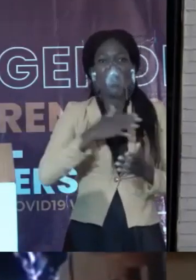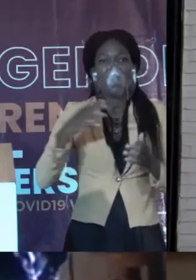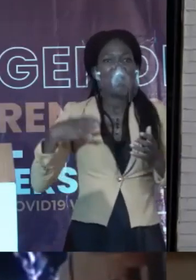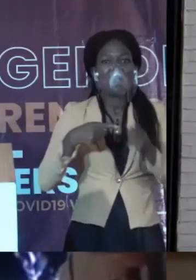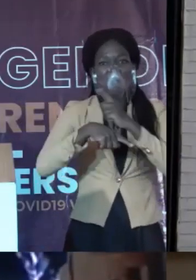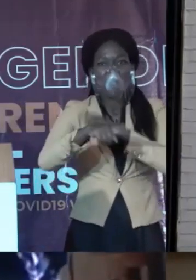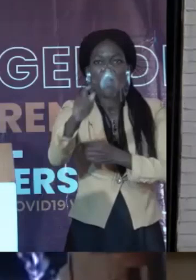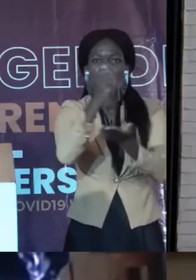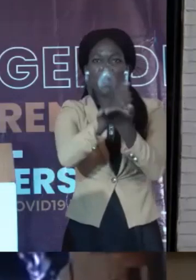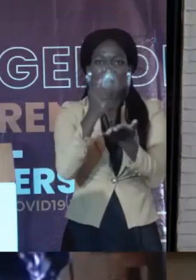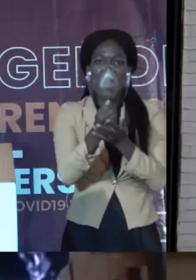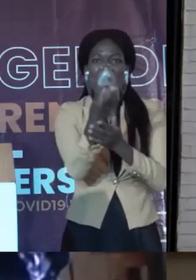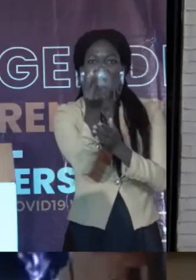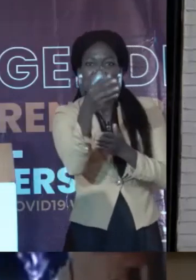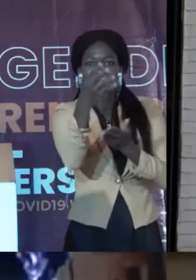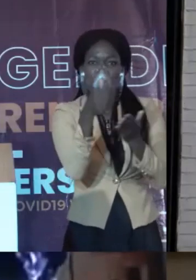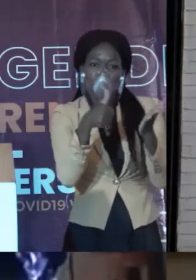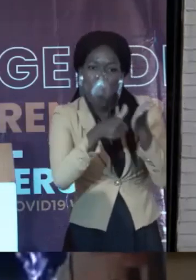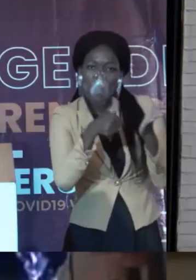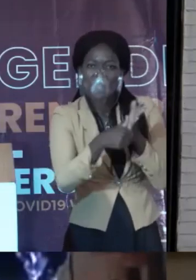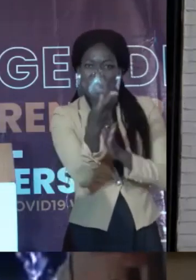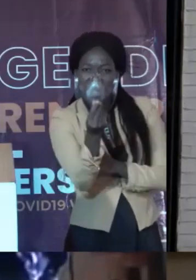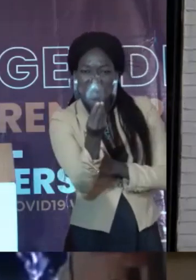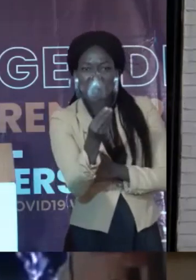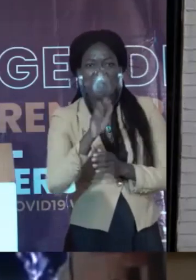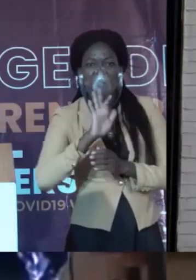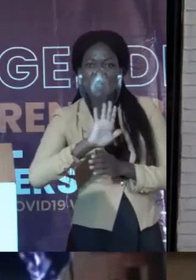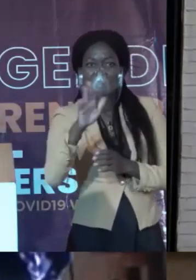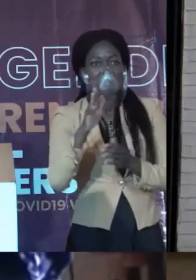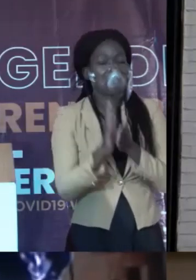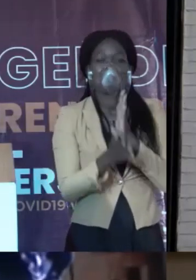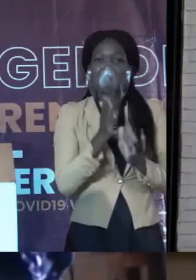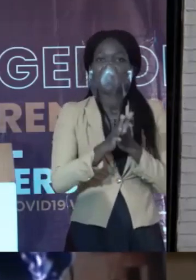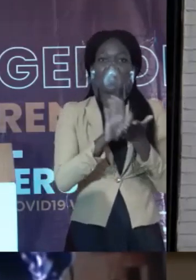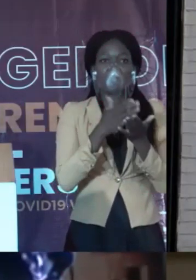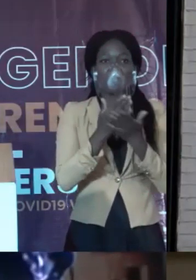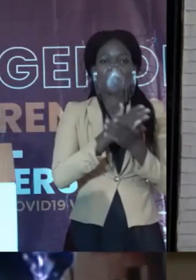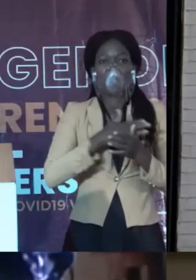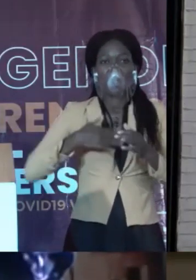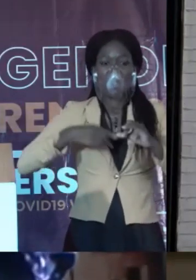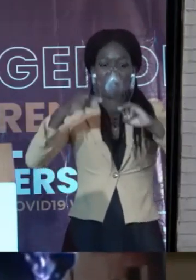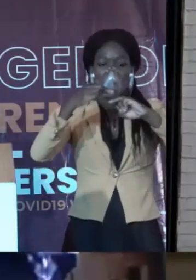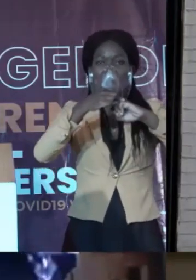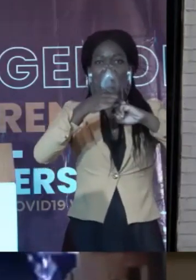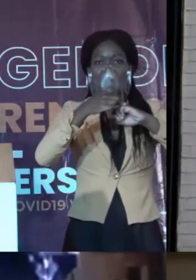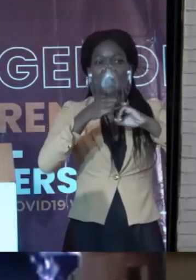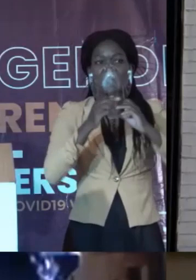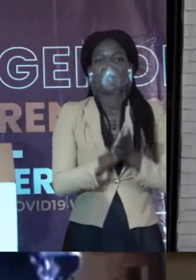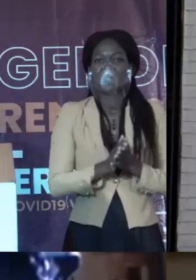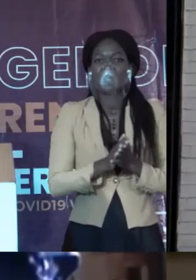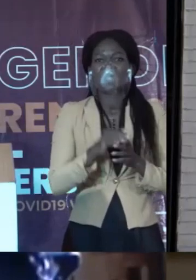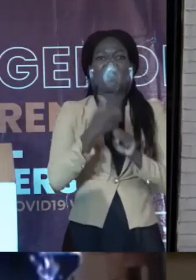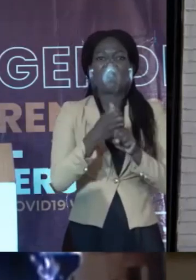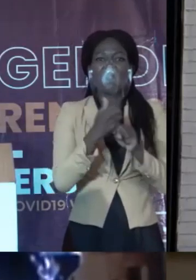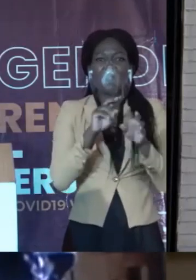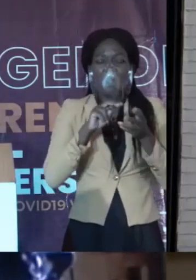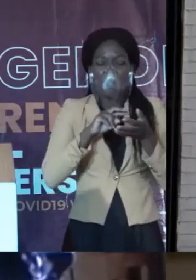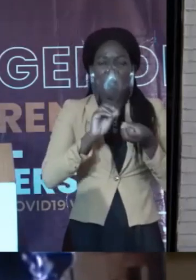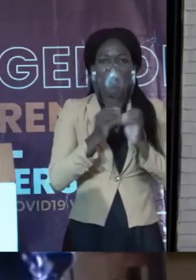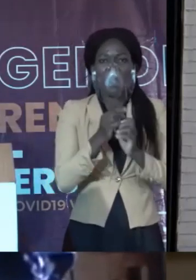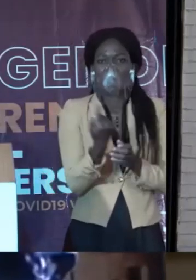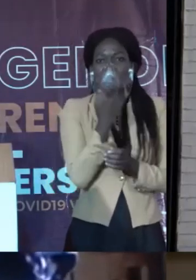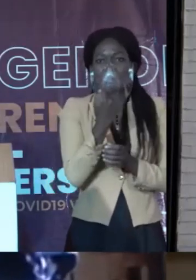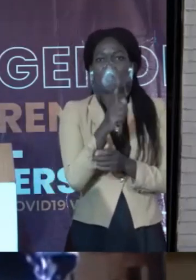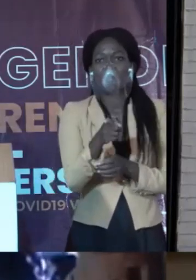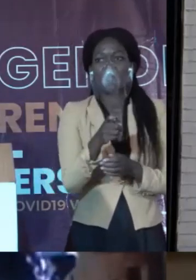to take loans on themselves when they are married. And you will find that even by regulation-wise,